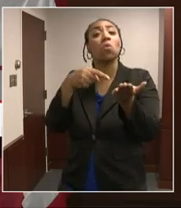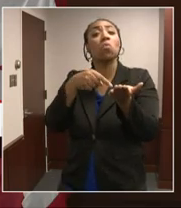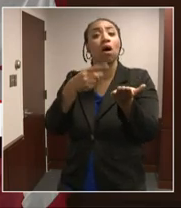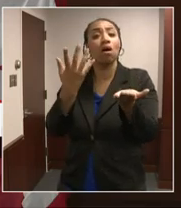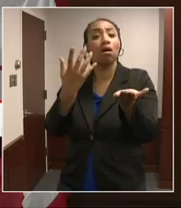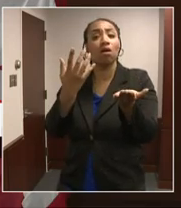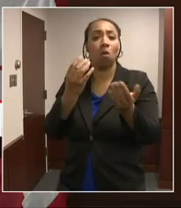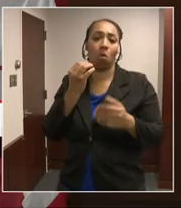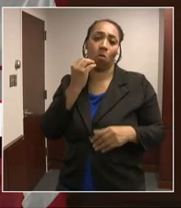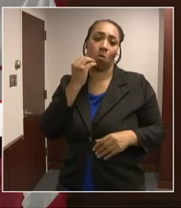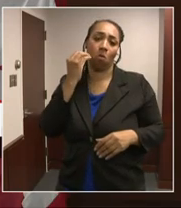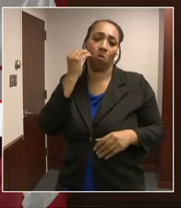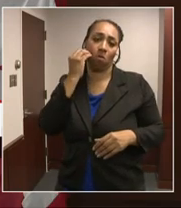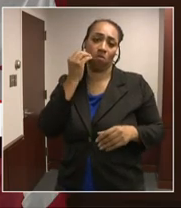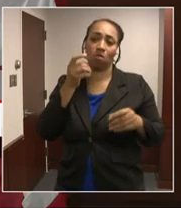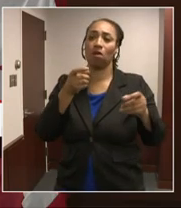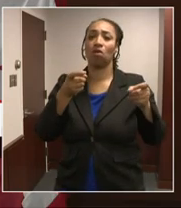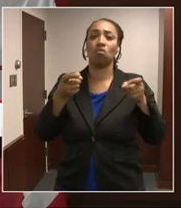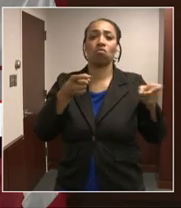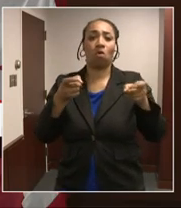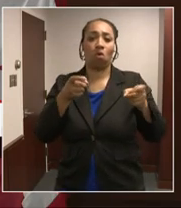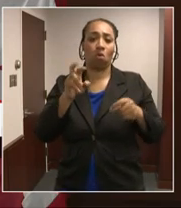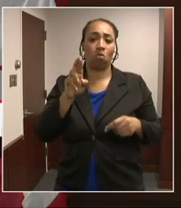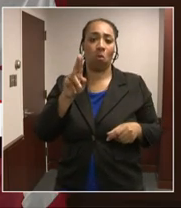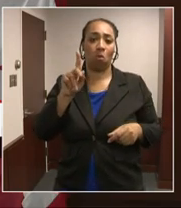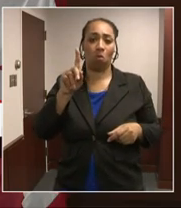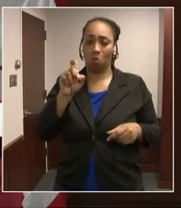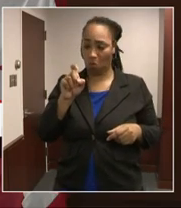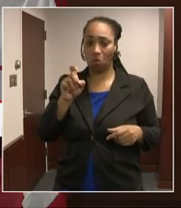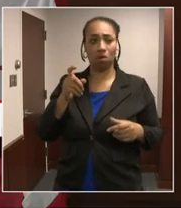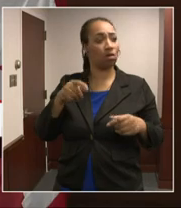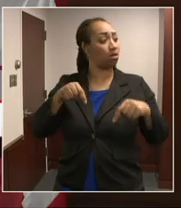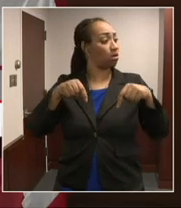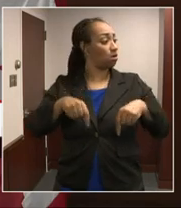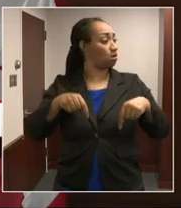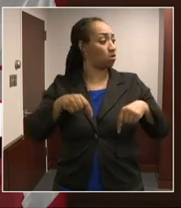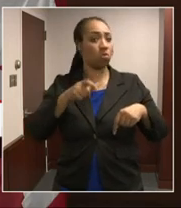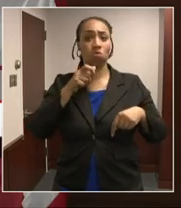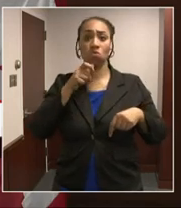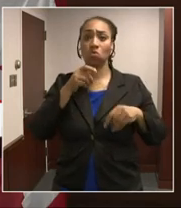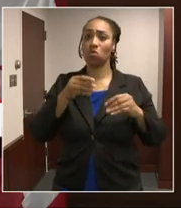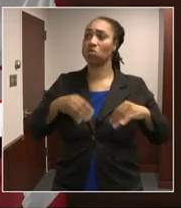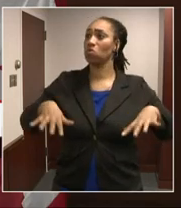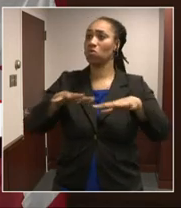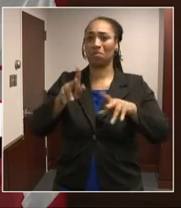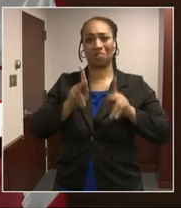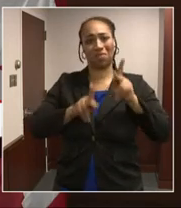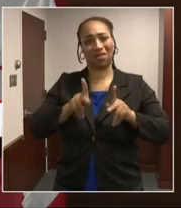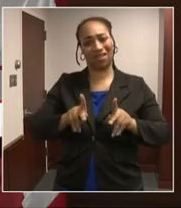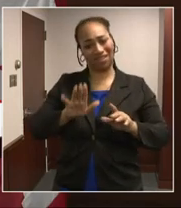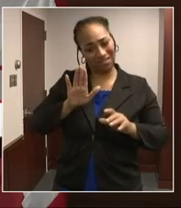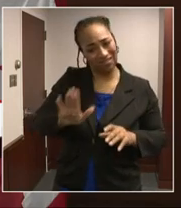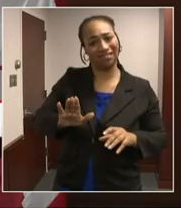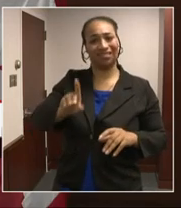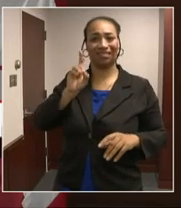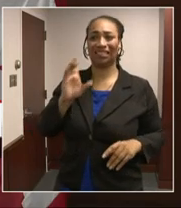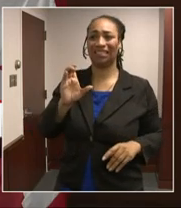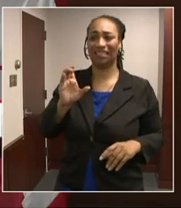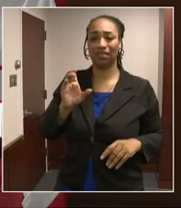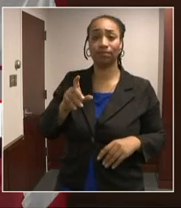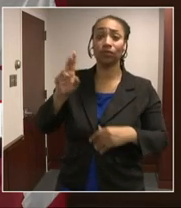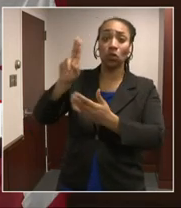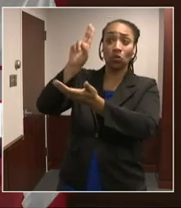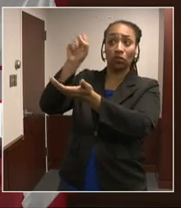important thing to note is that it is a congressional issue. Home rule is done by act